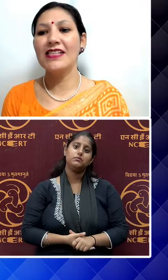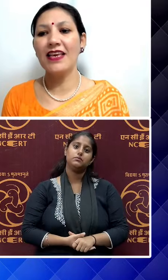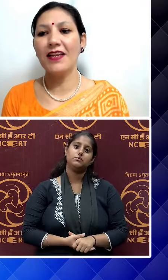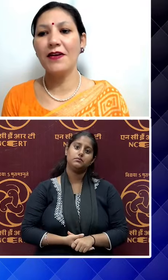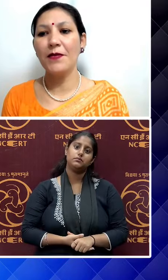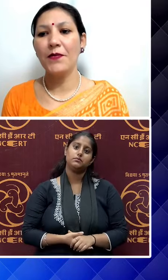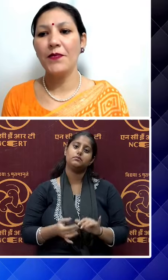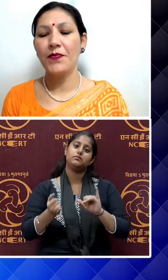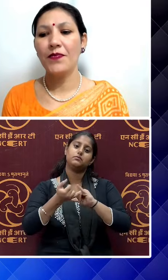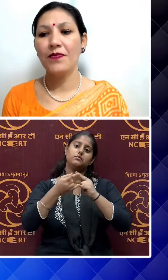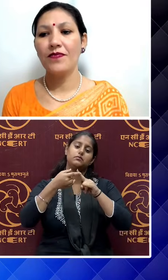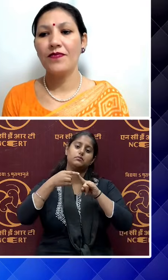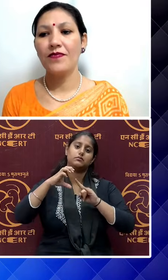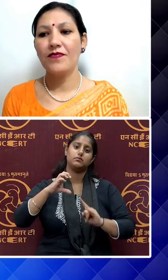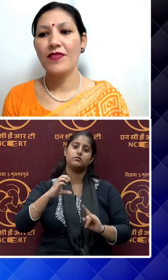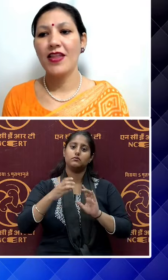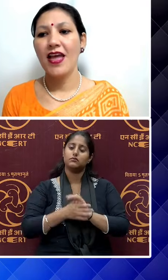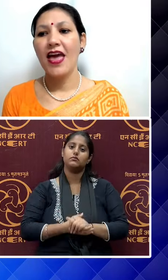secant,